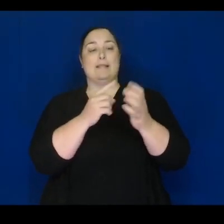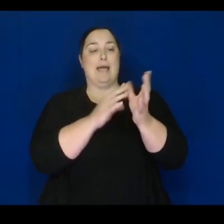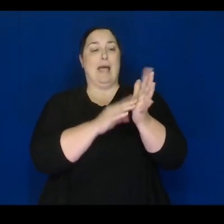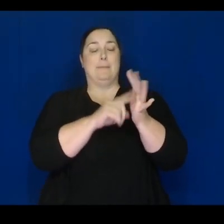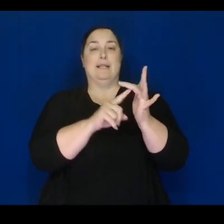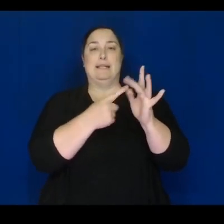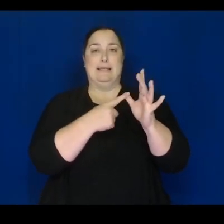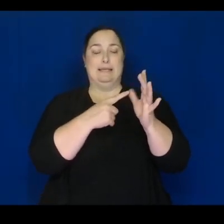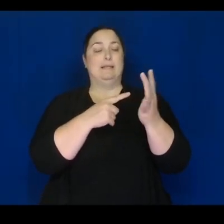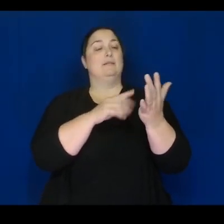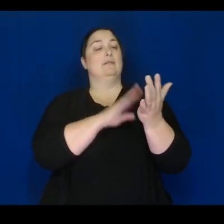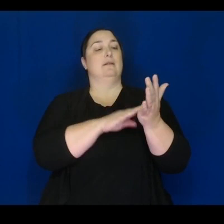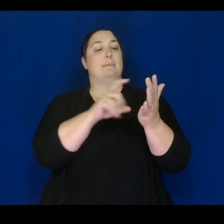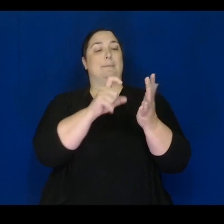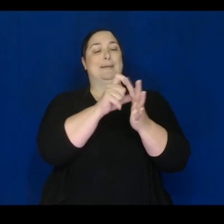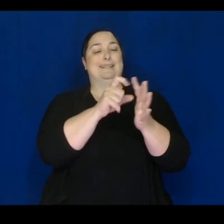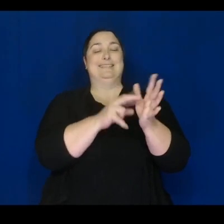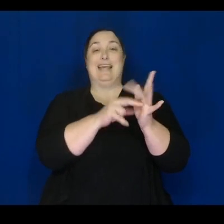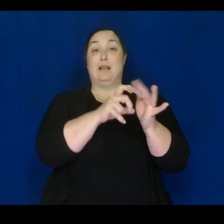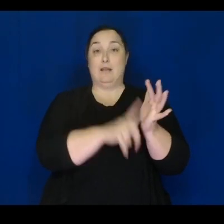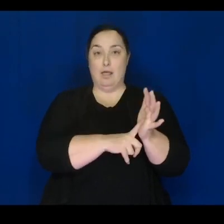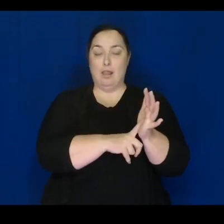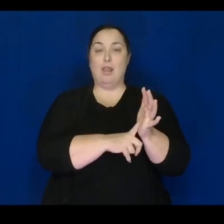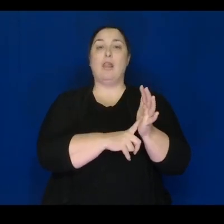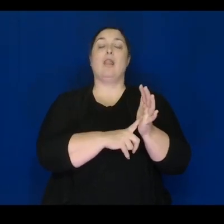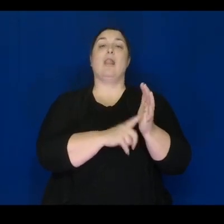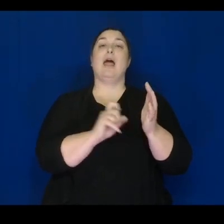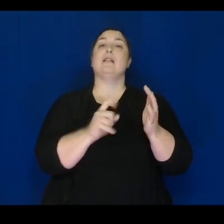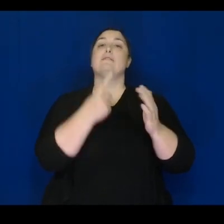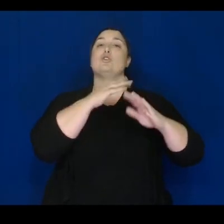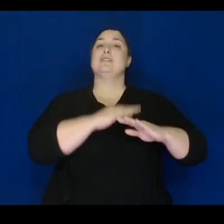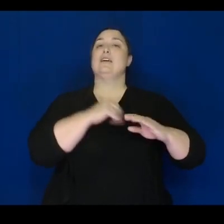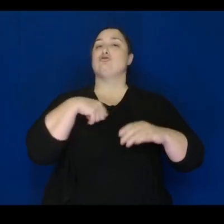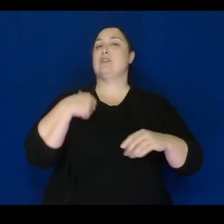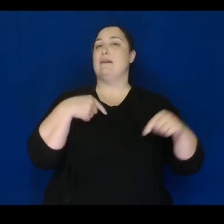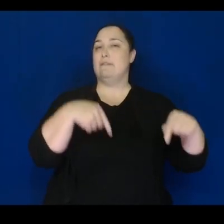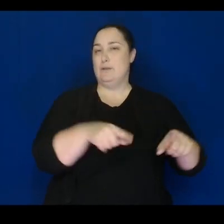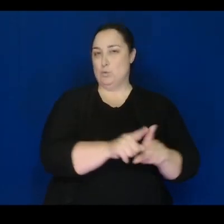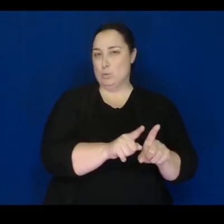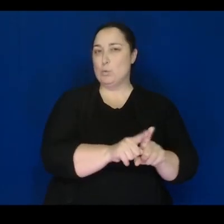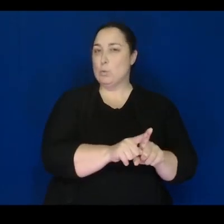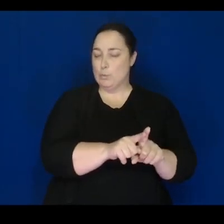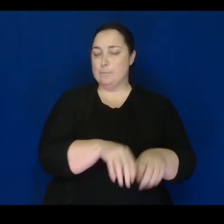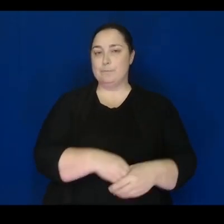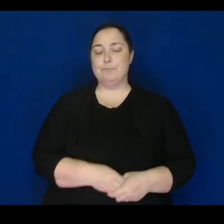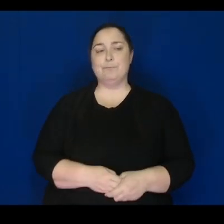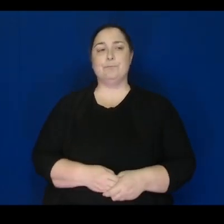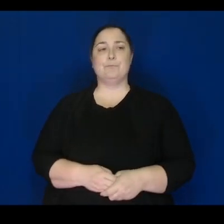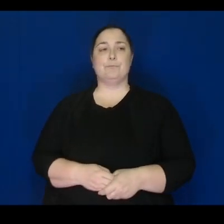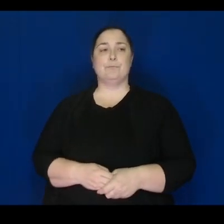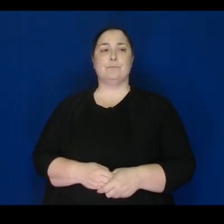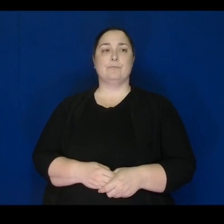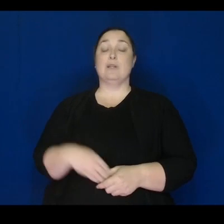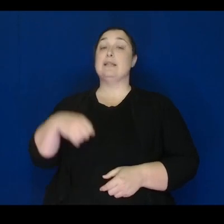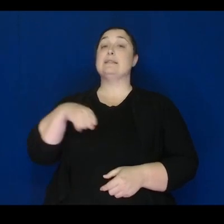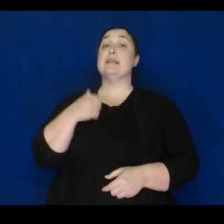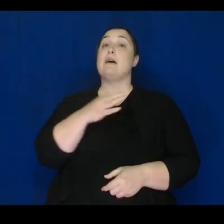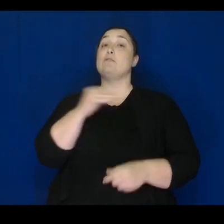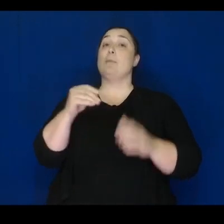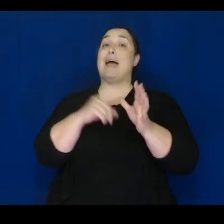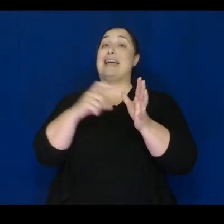McDaniel and the amazing First Nations staff here at the gallery, and also staff from the